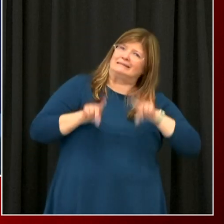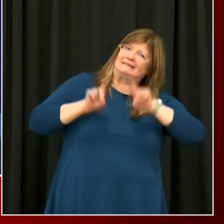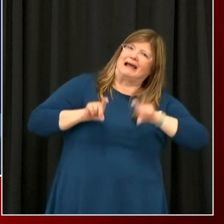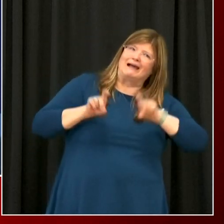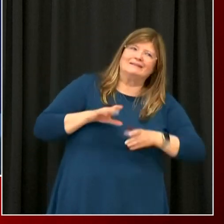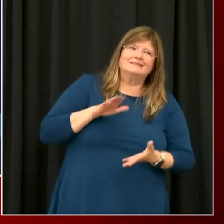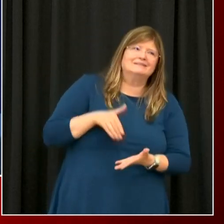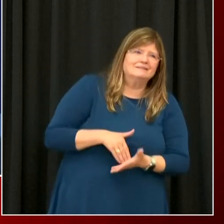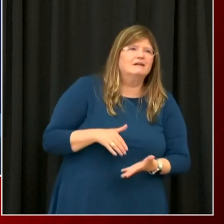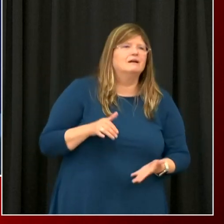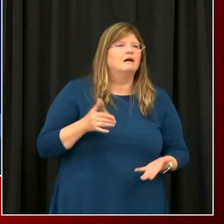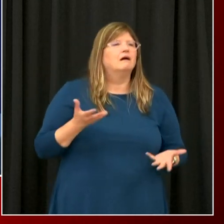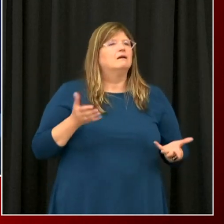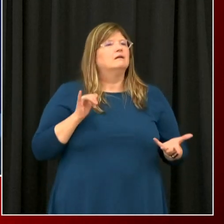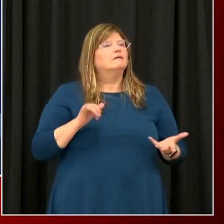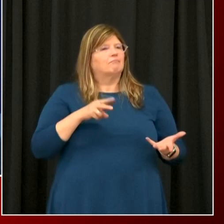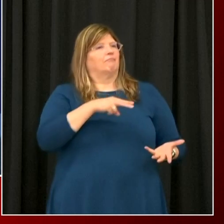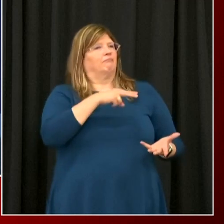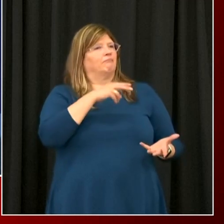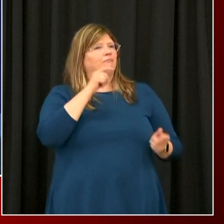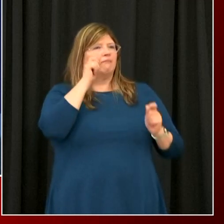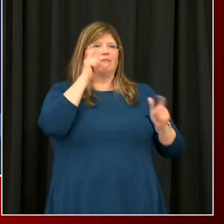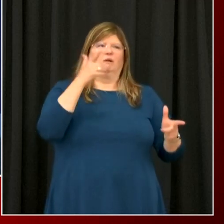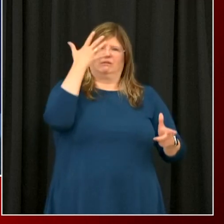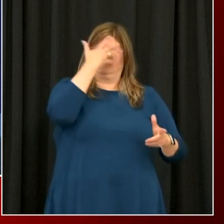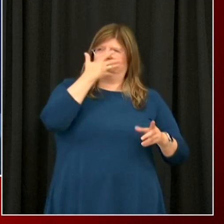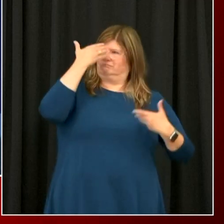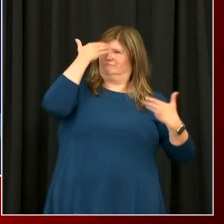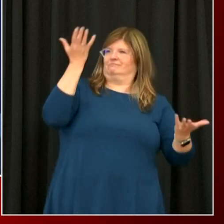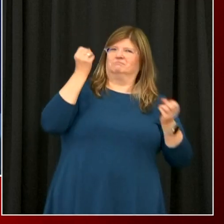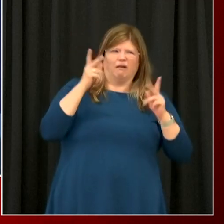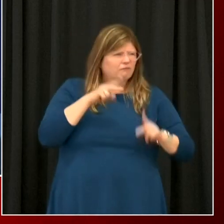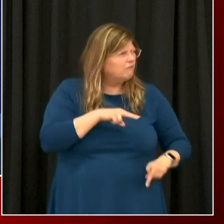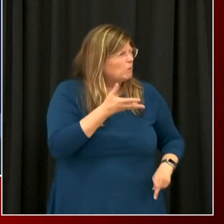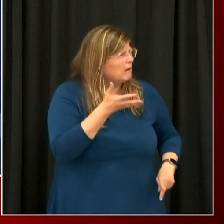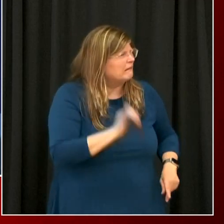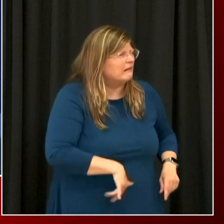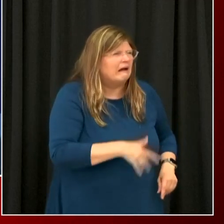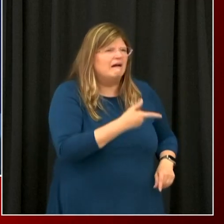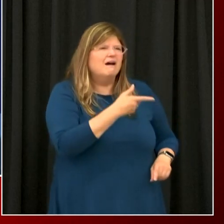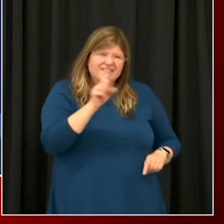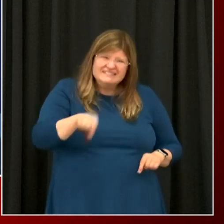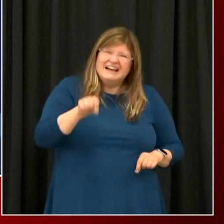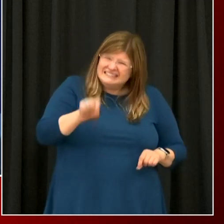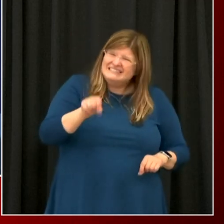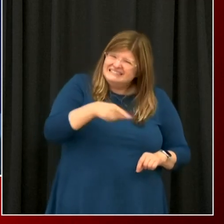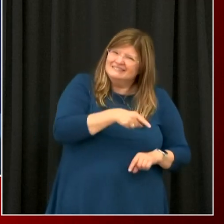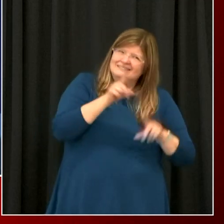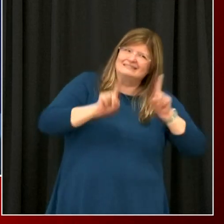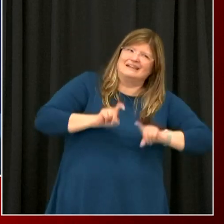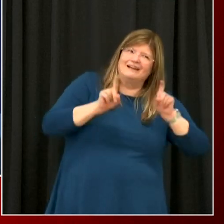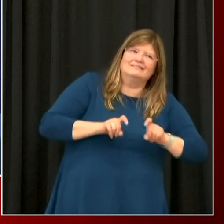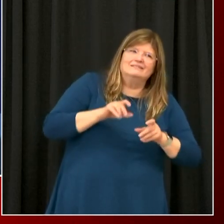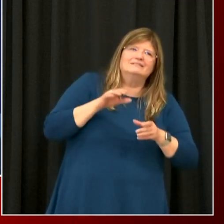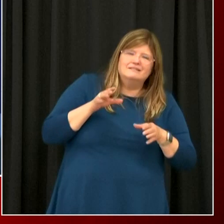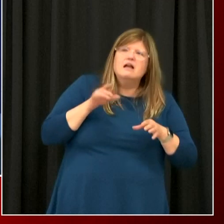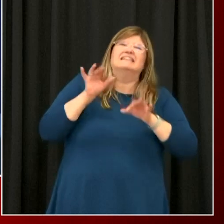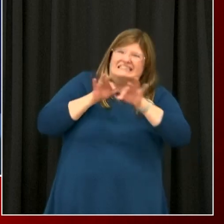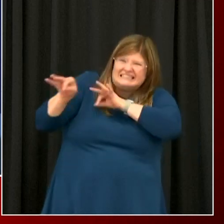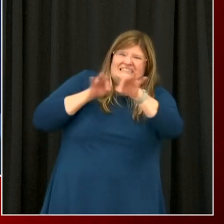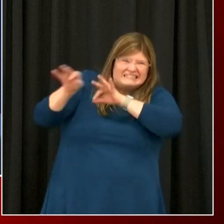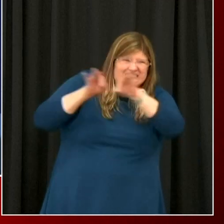that these sites look visually. And we did have quite a few people come on the first day for